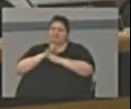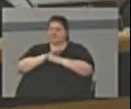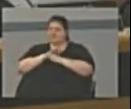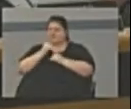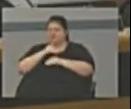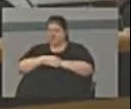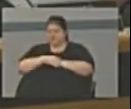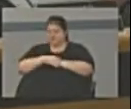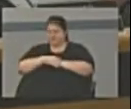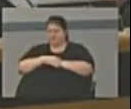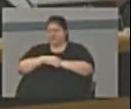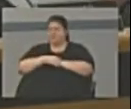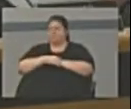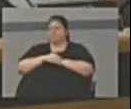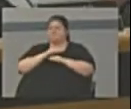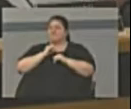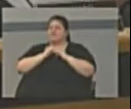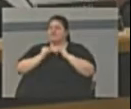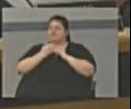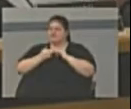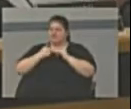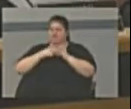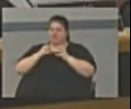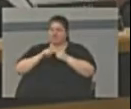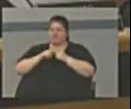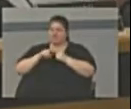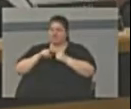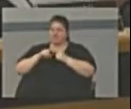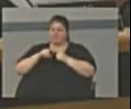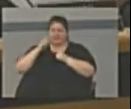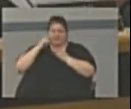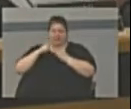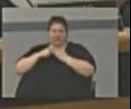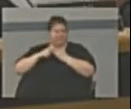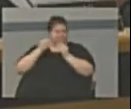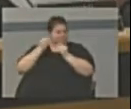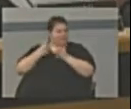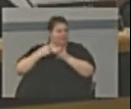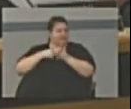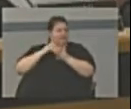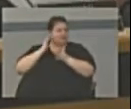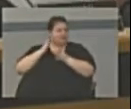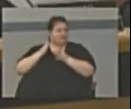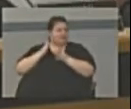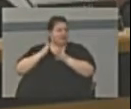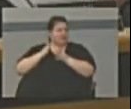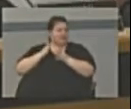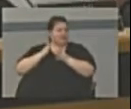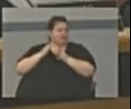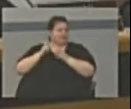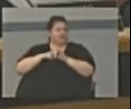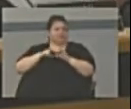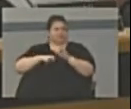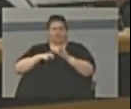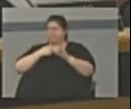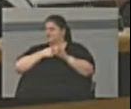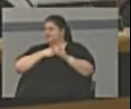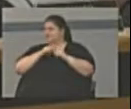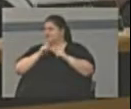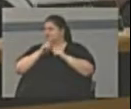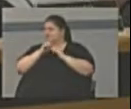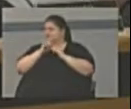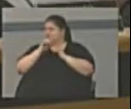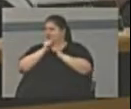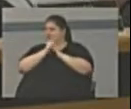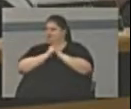Last thing I do want to acknowledge, so I don't have to stop you. I will recuse myself from item 15, which is the